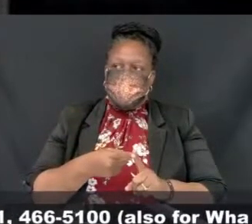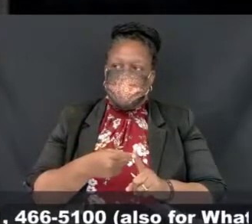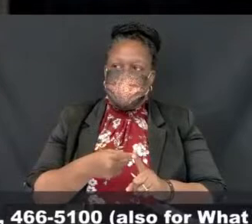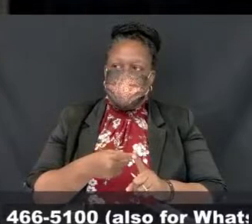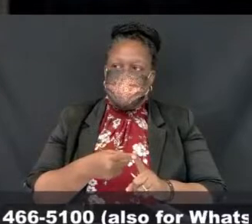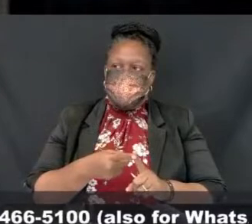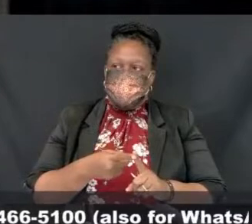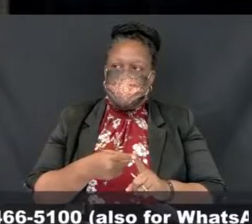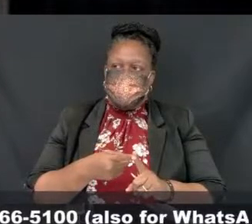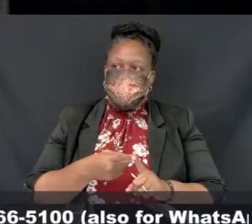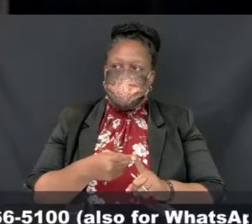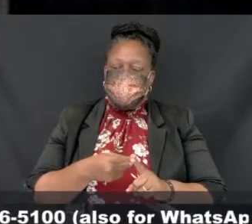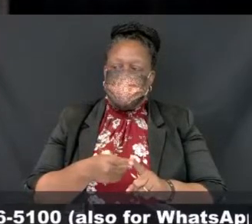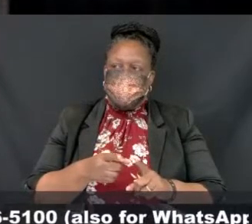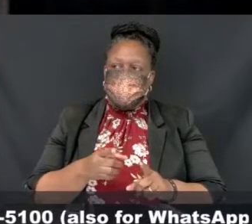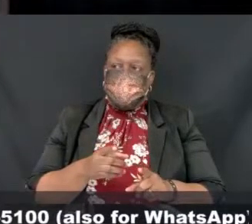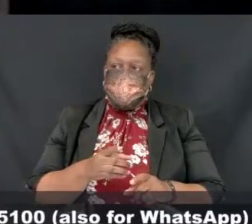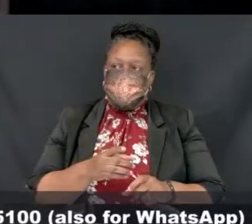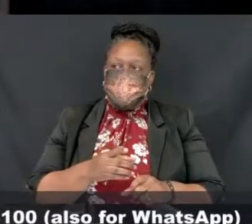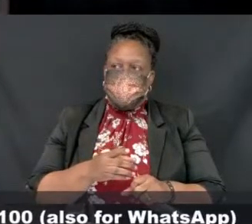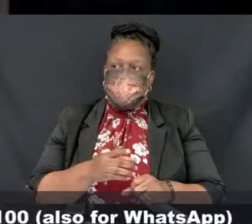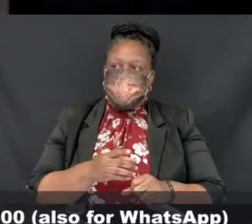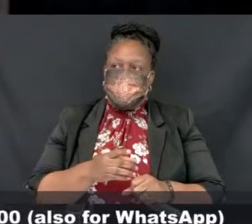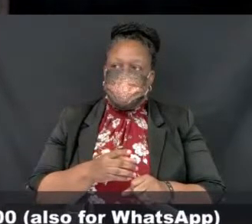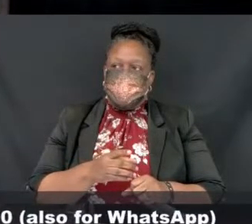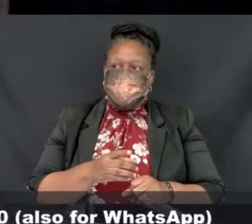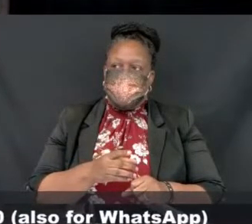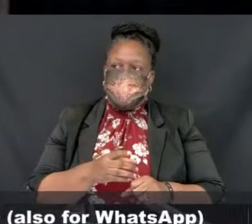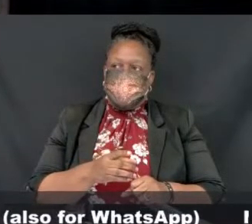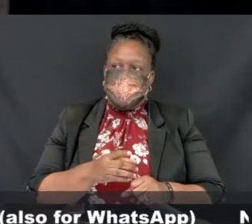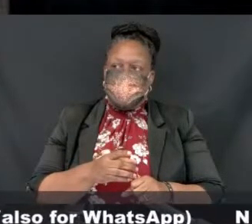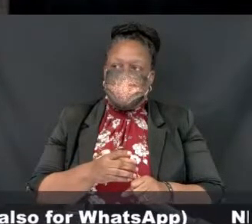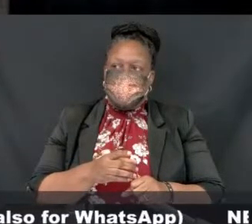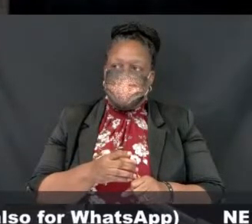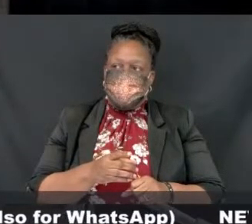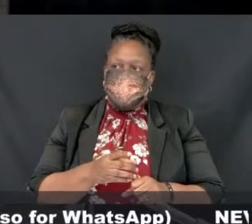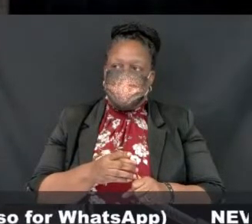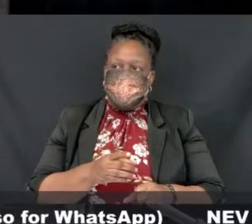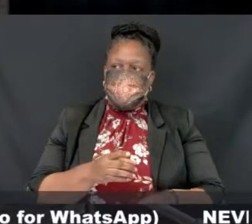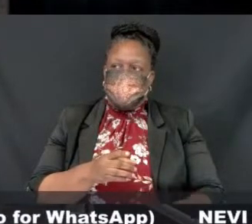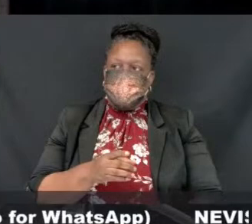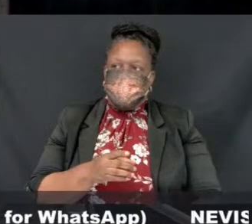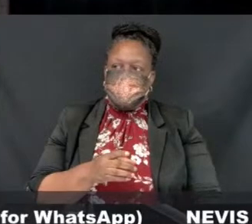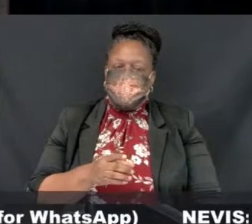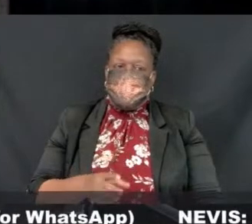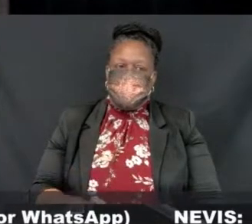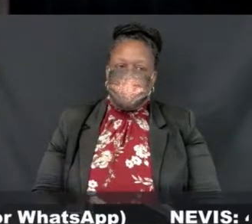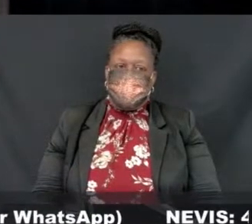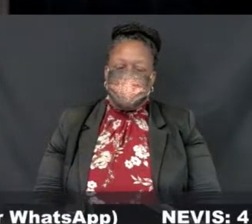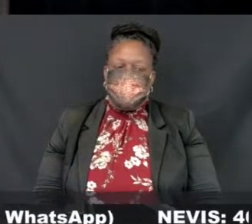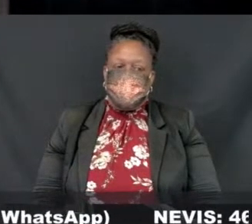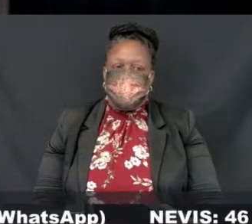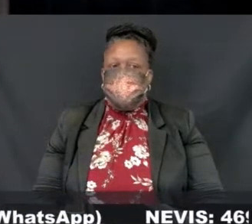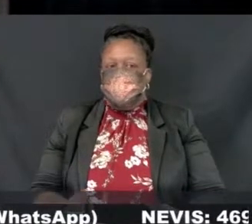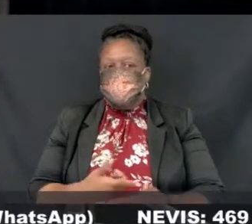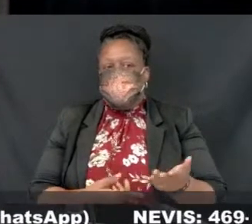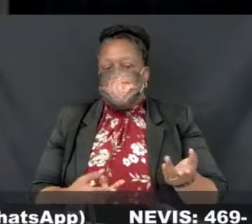approval to come, but by the time I arrive, it is over 24 hours due to travel time?